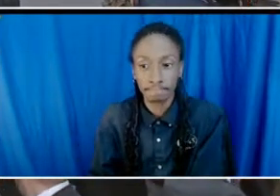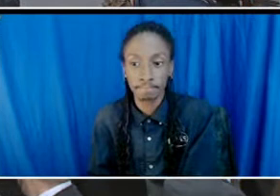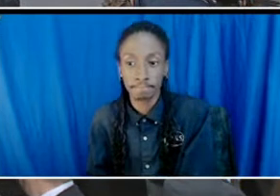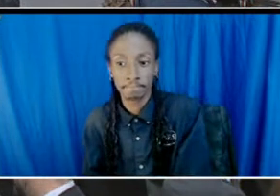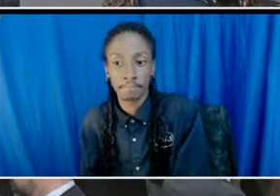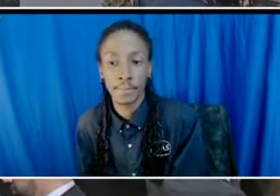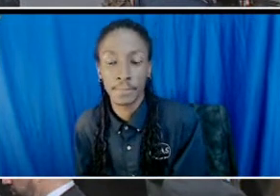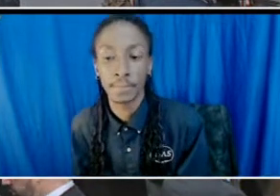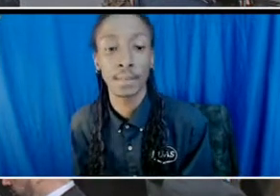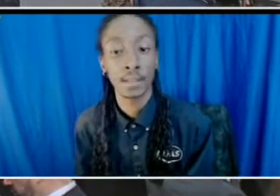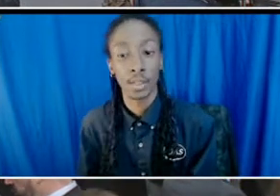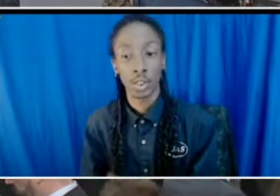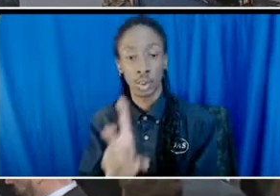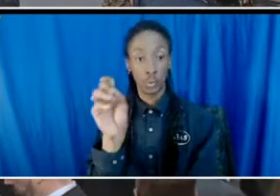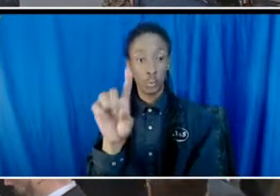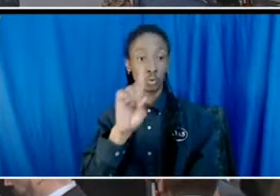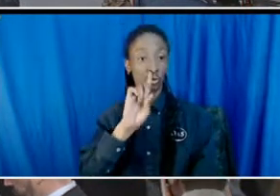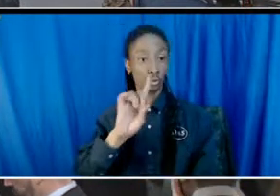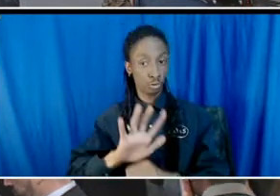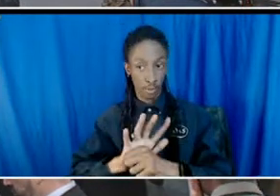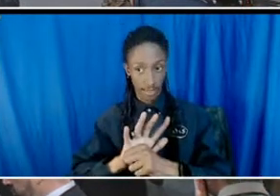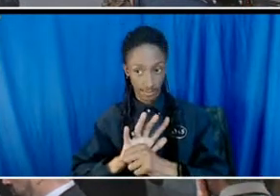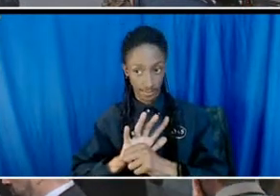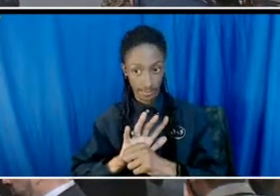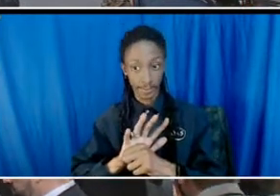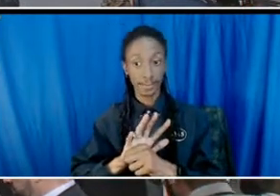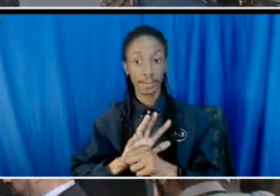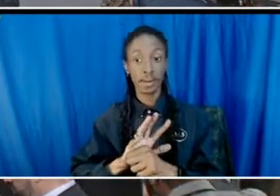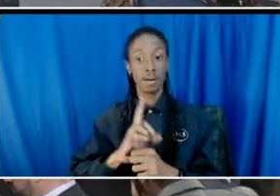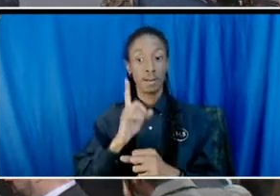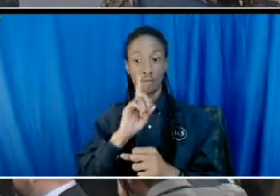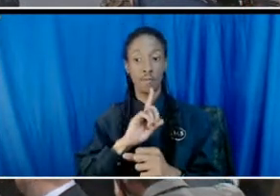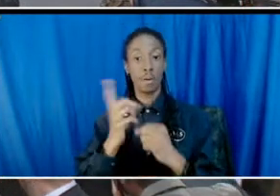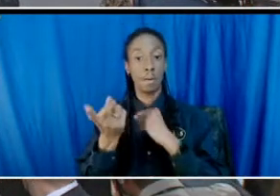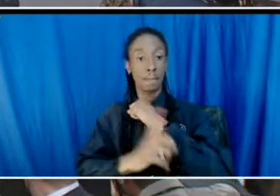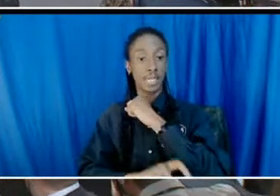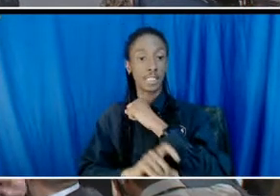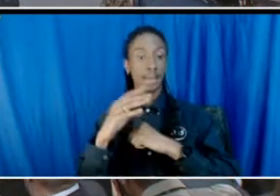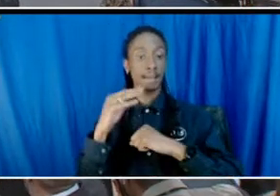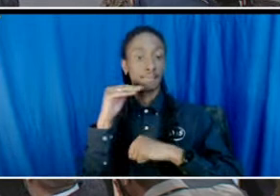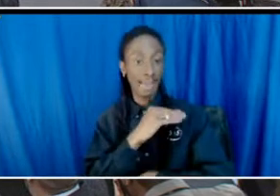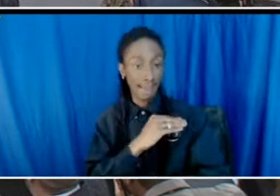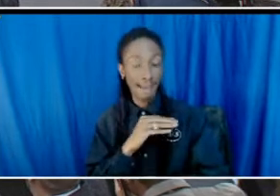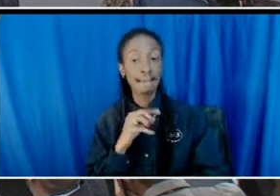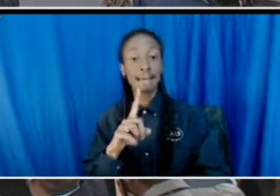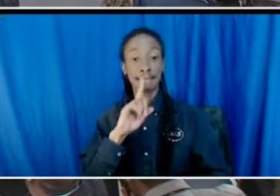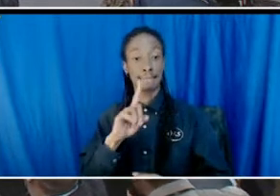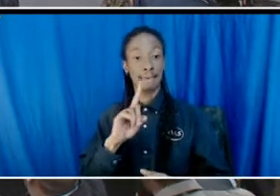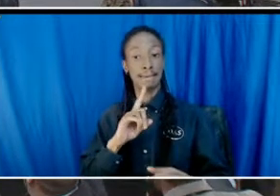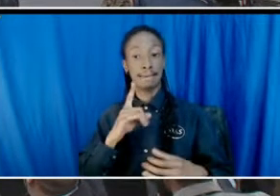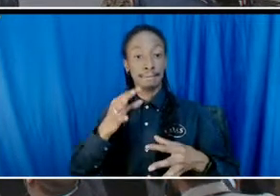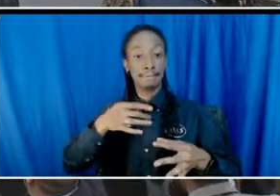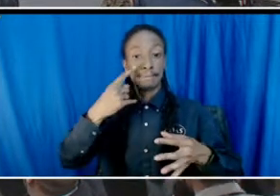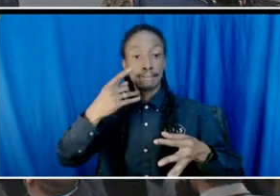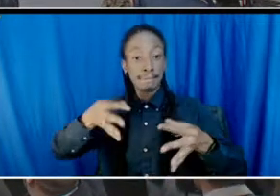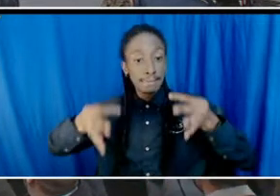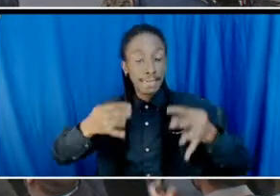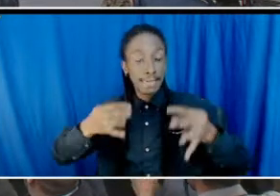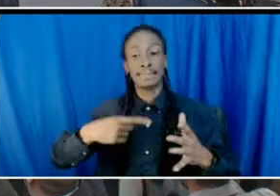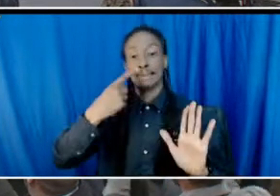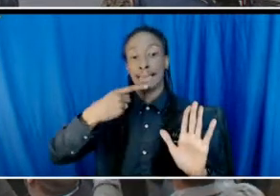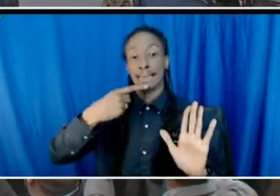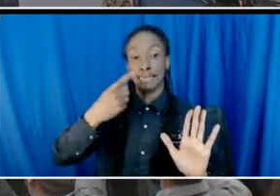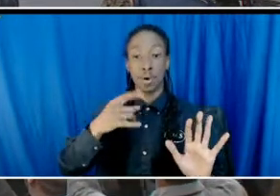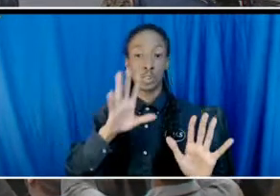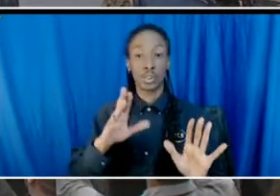Do you swear unaffirmed under penalty of perjury that the testimony you're about to give is the truth, the whole truth,